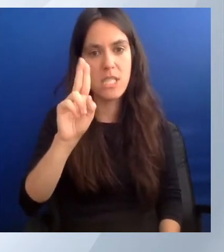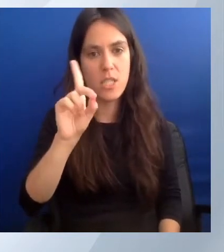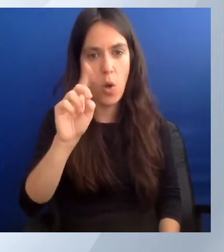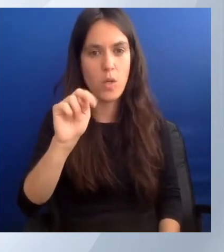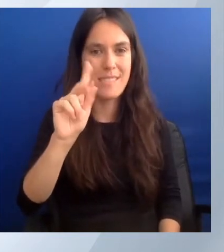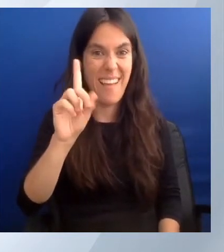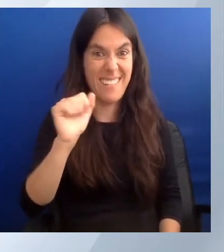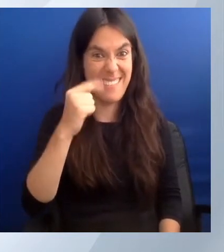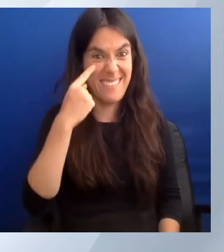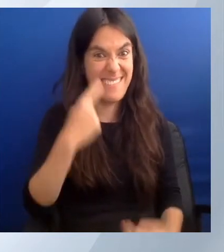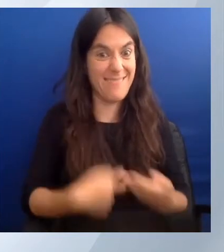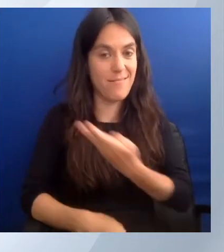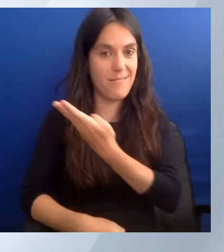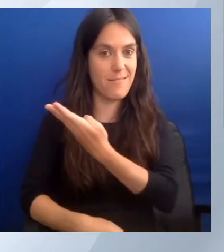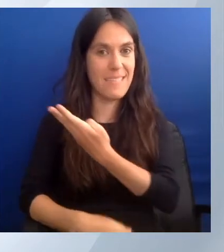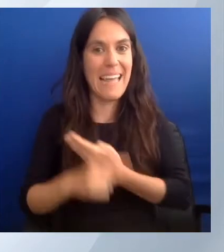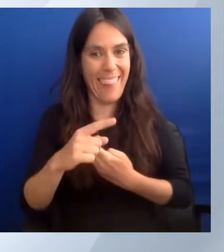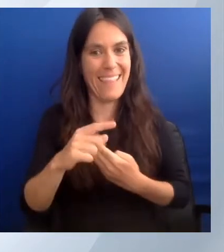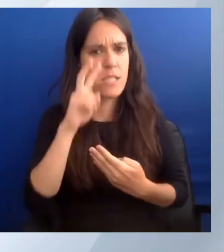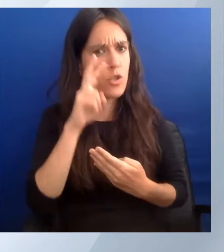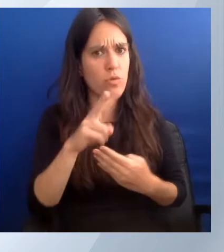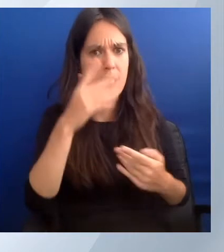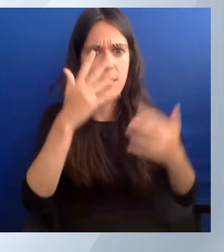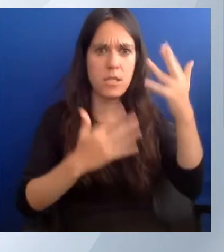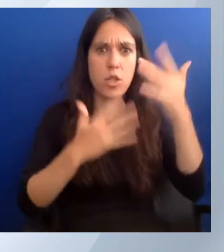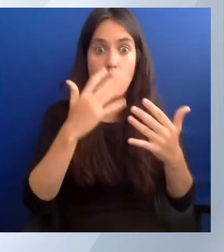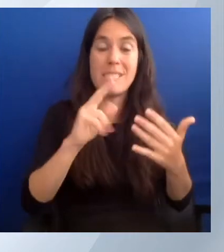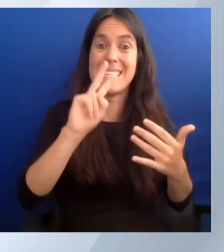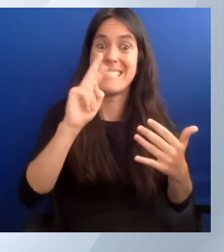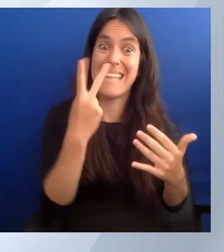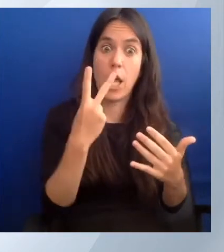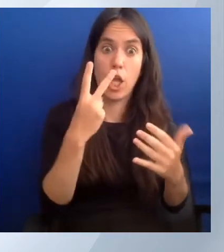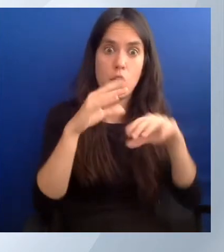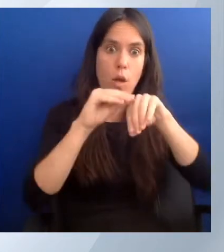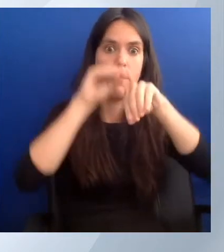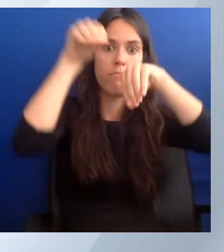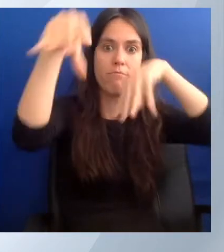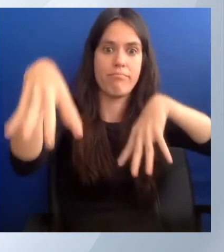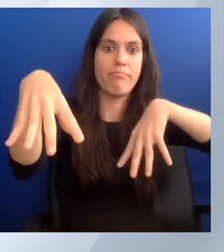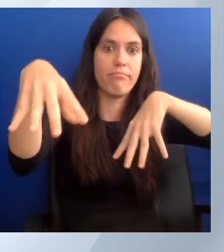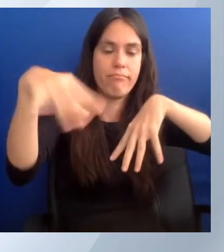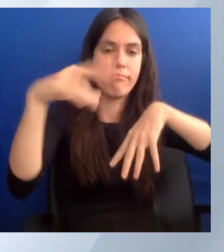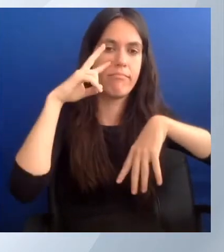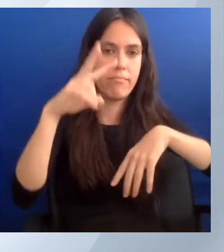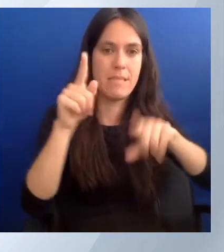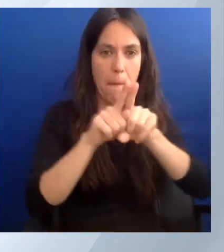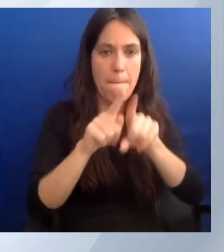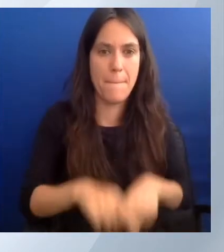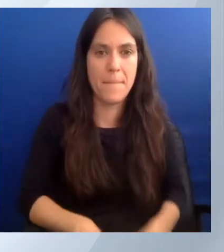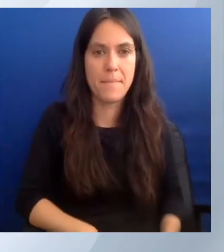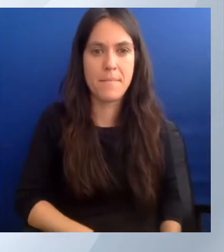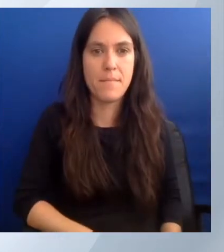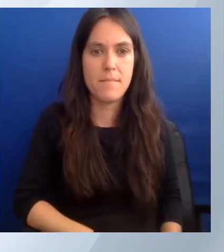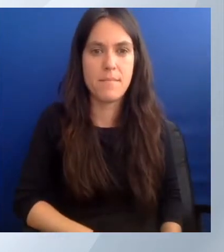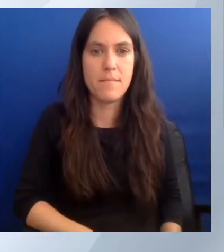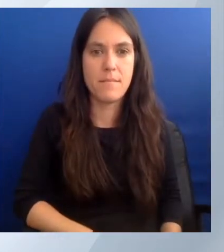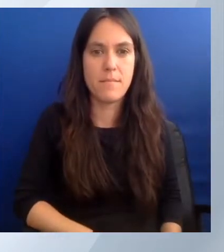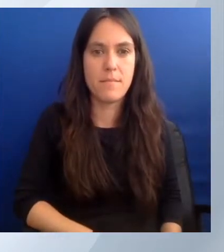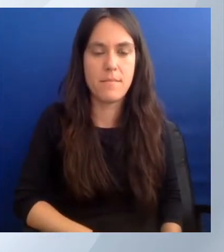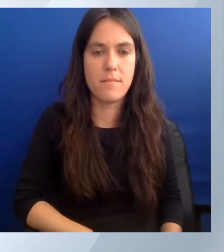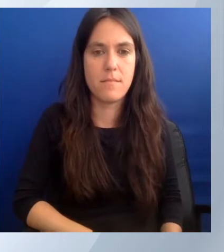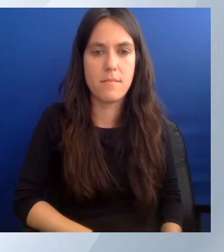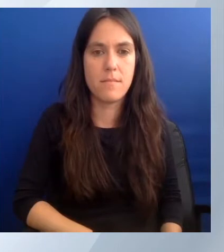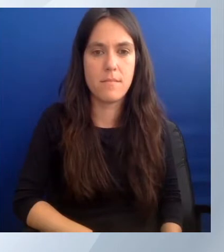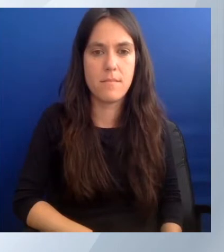you can actually read the data in the second storage without the Azure failover. Then we have two new